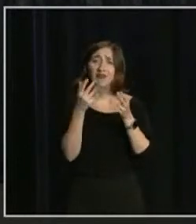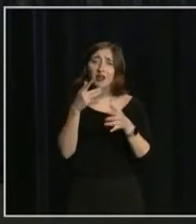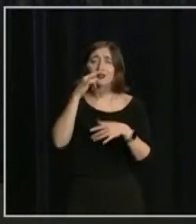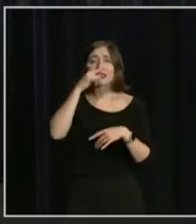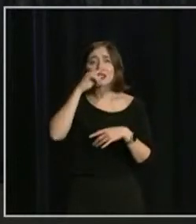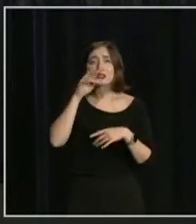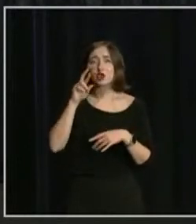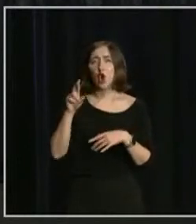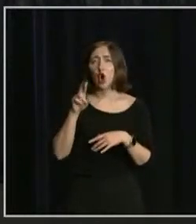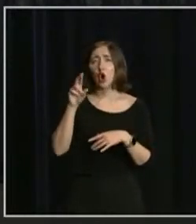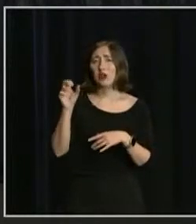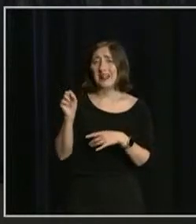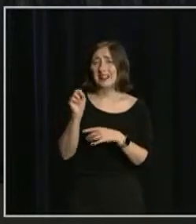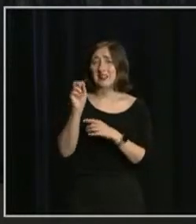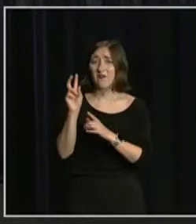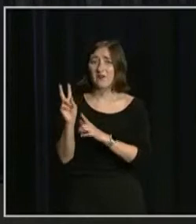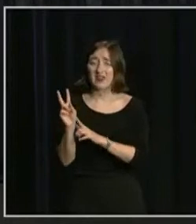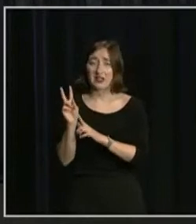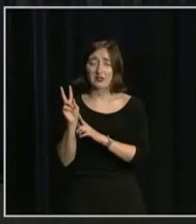a respiratory